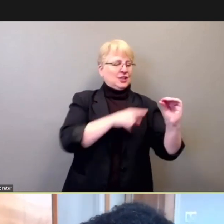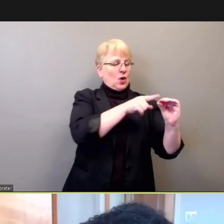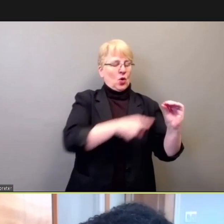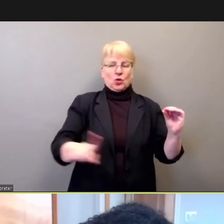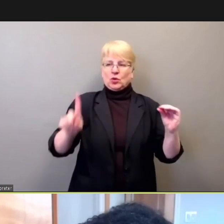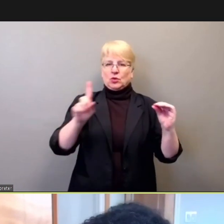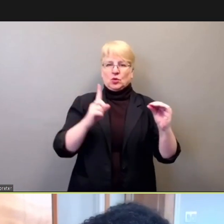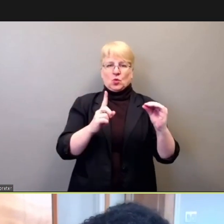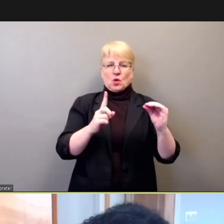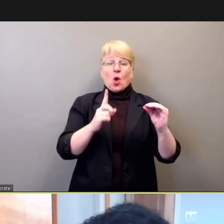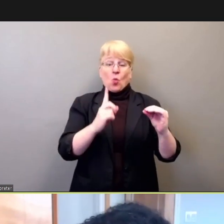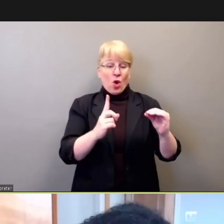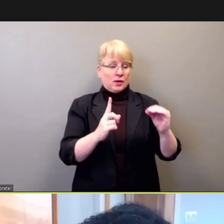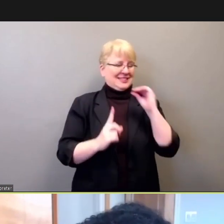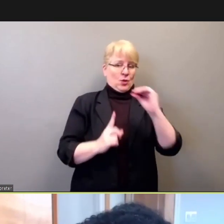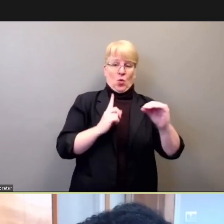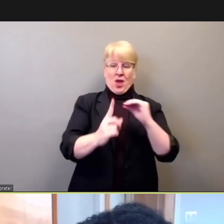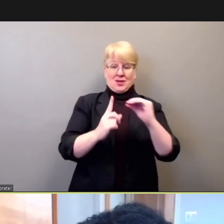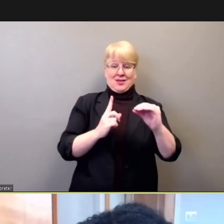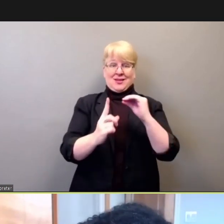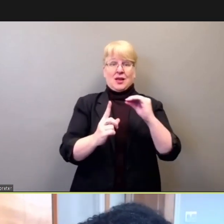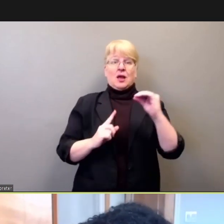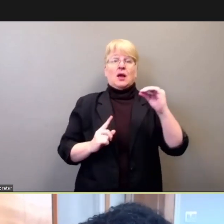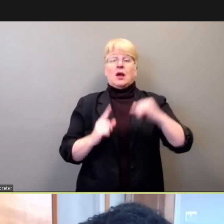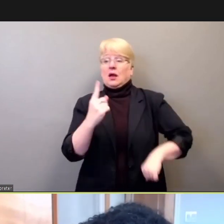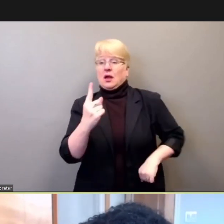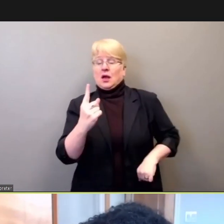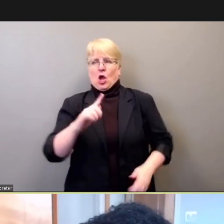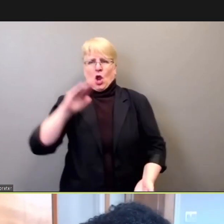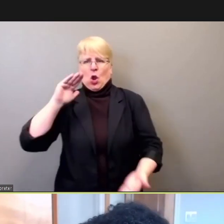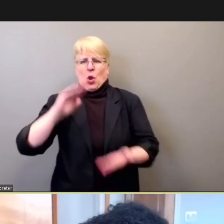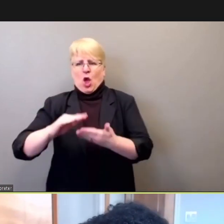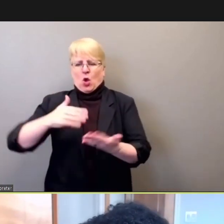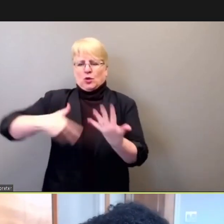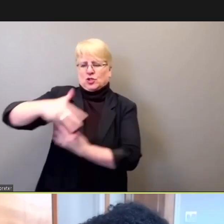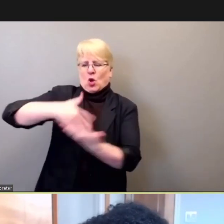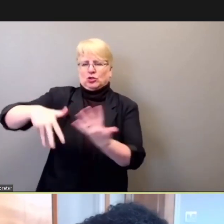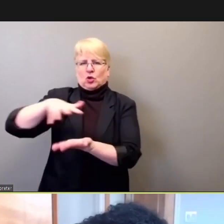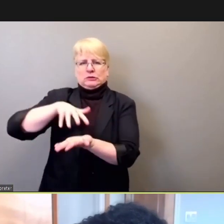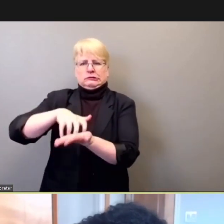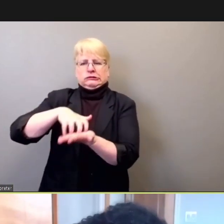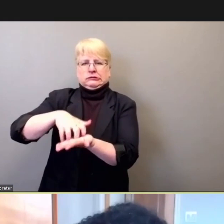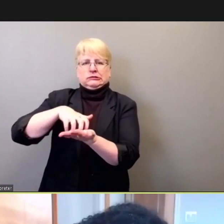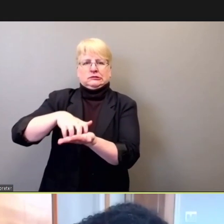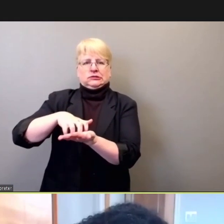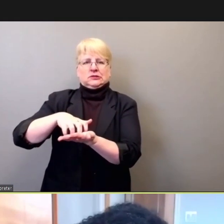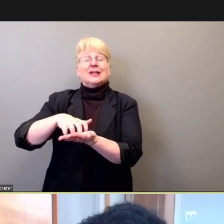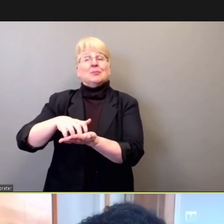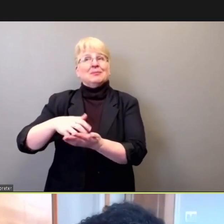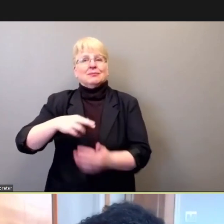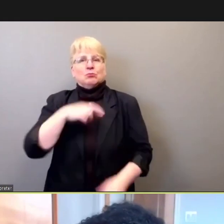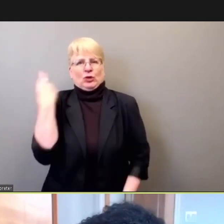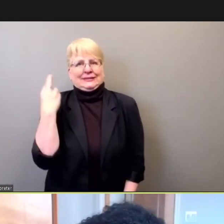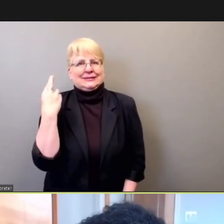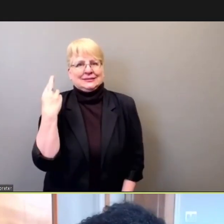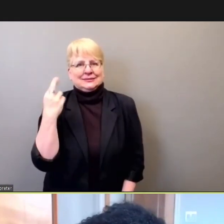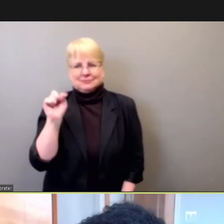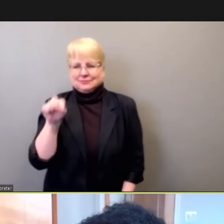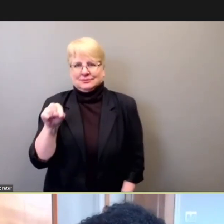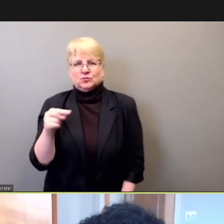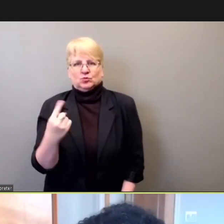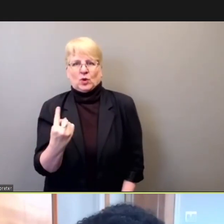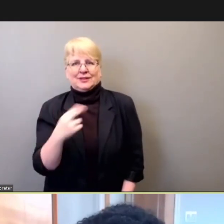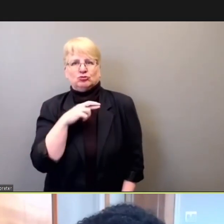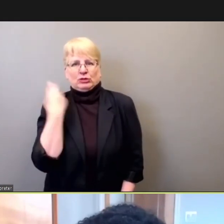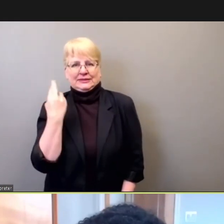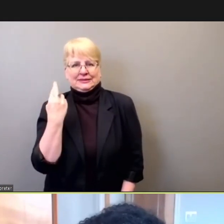And a 1 means that you have a really low social vulnerability index. And so you really are at risk for